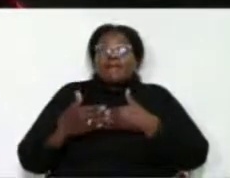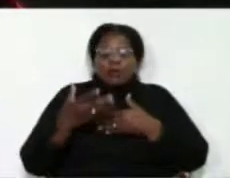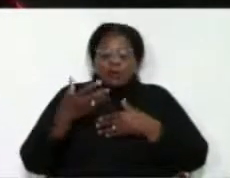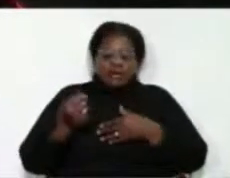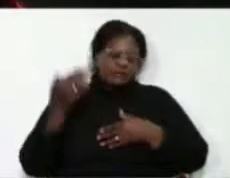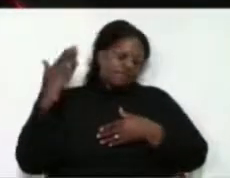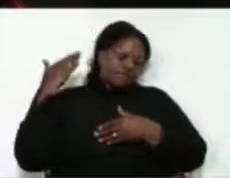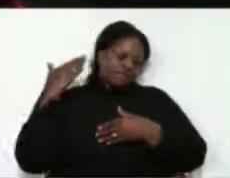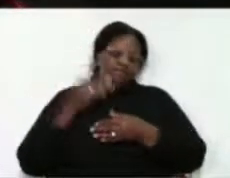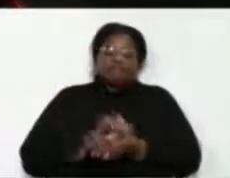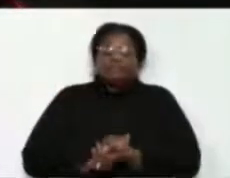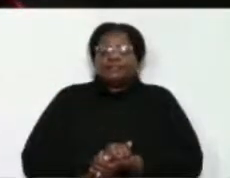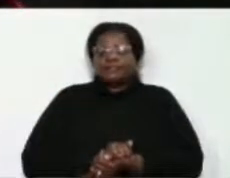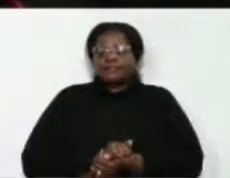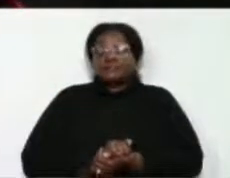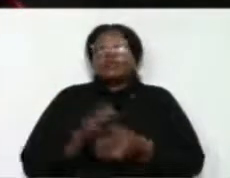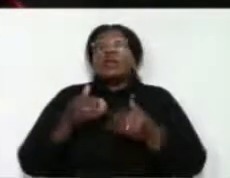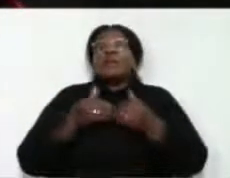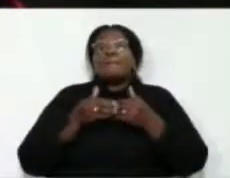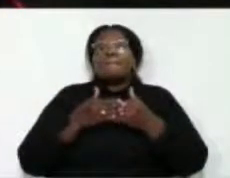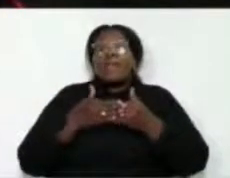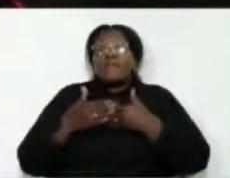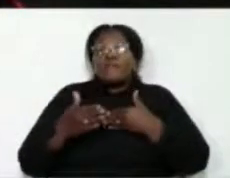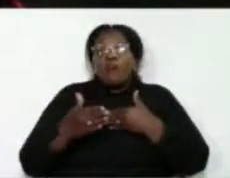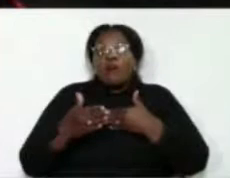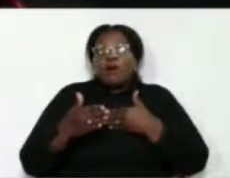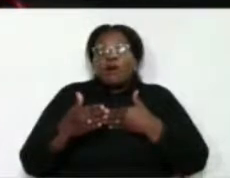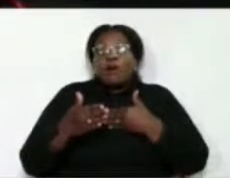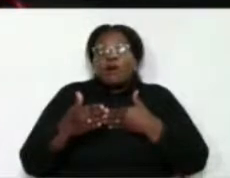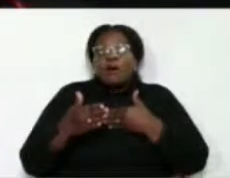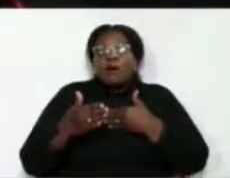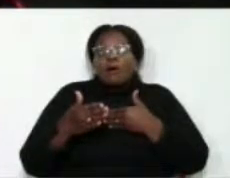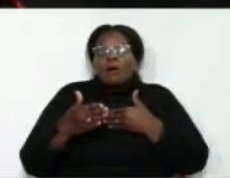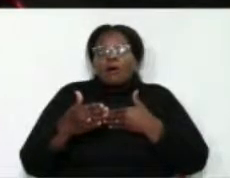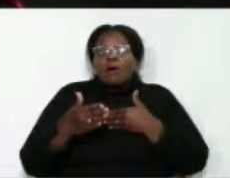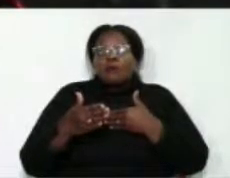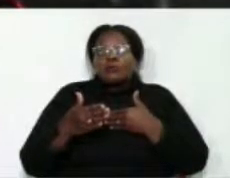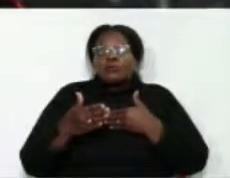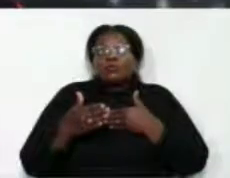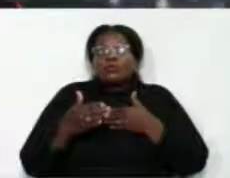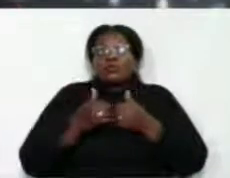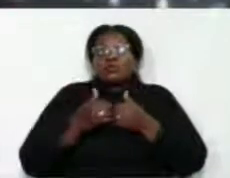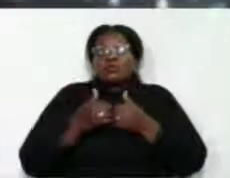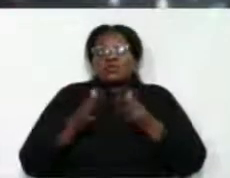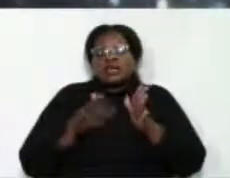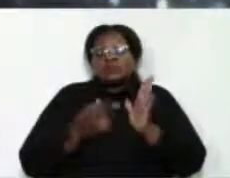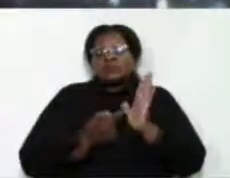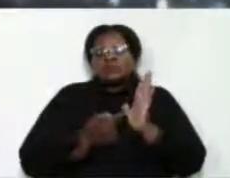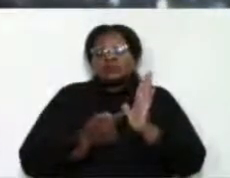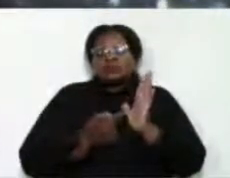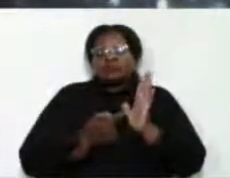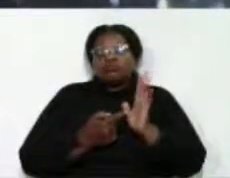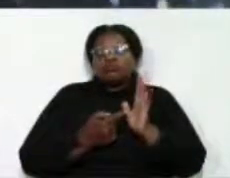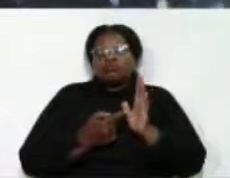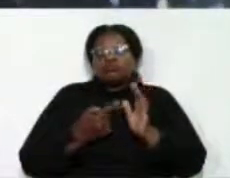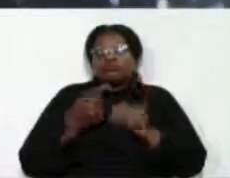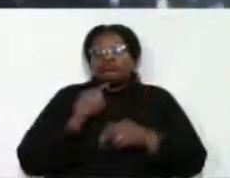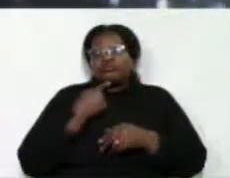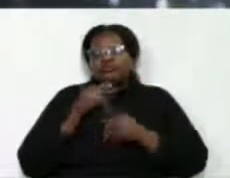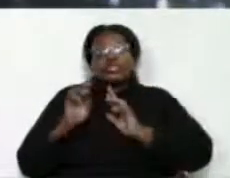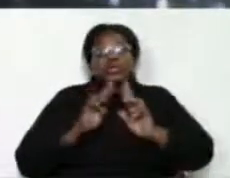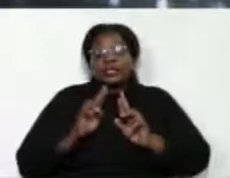show, or before we start with to unpack what we really maybe brought, or what you brought to us, could you maybe just, for those